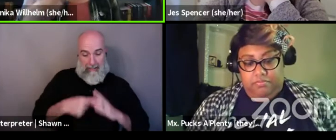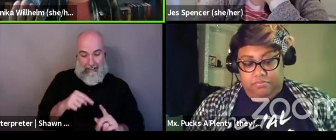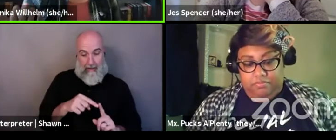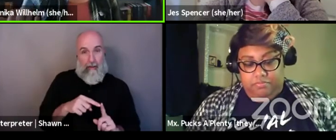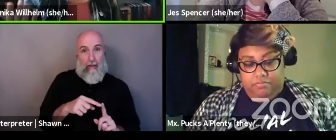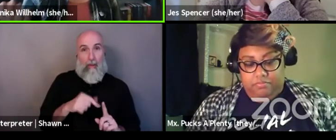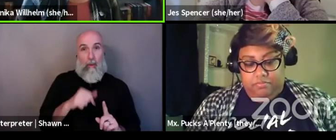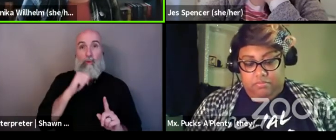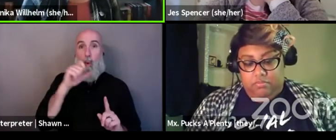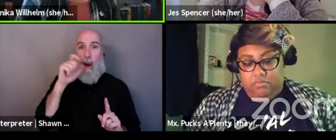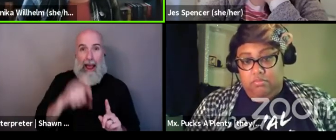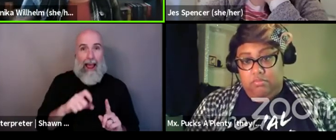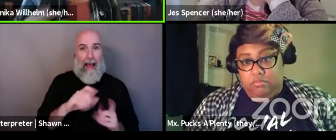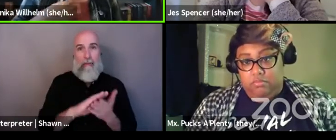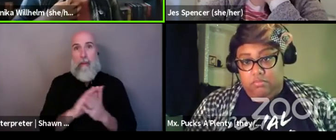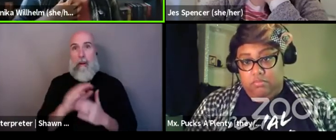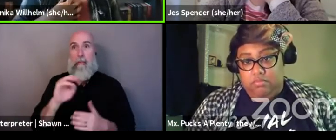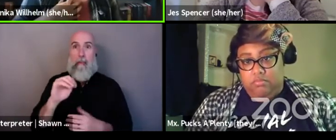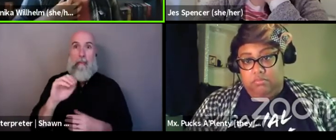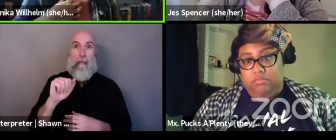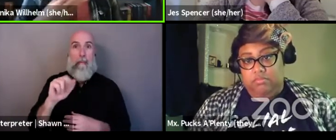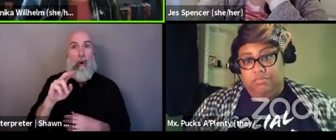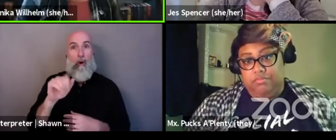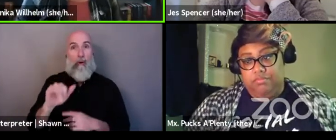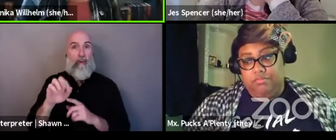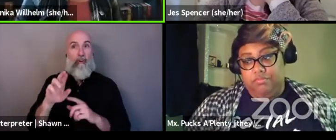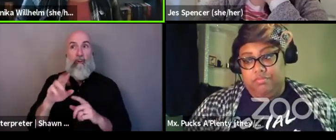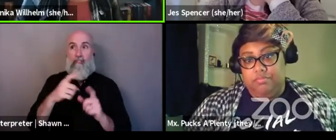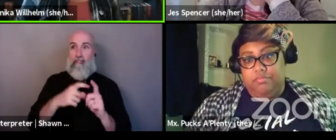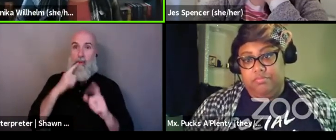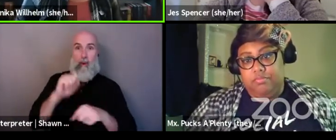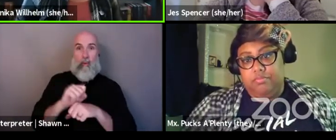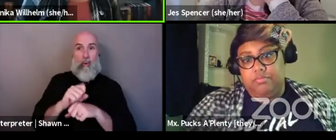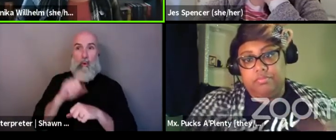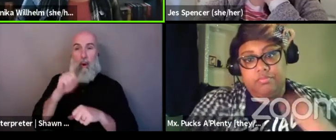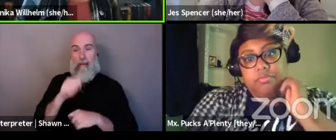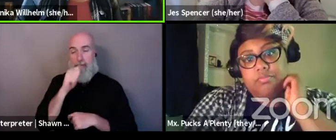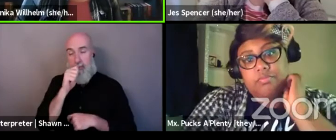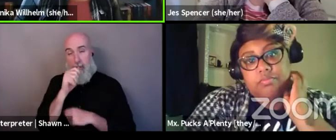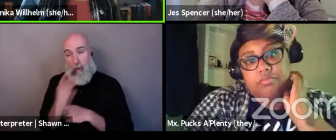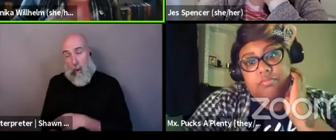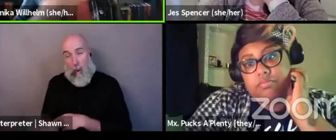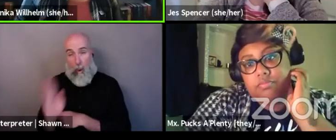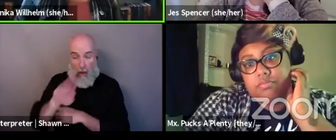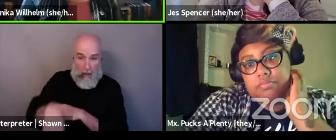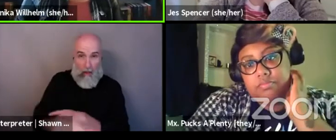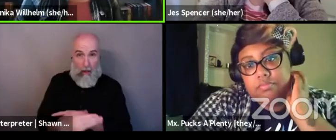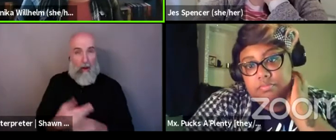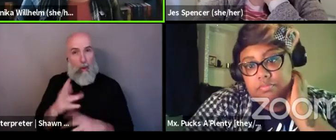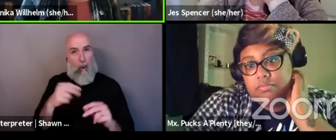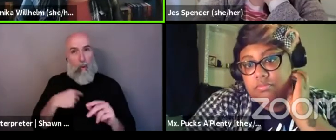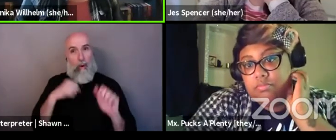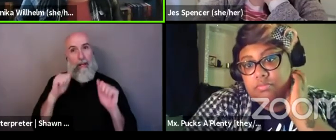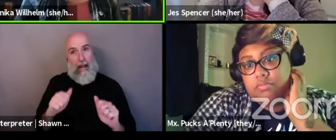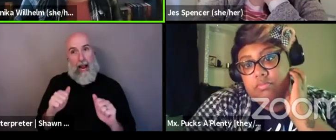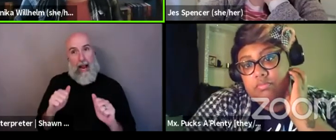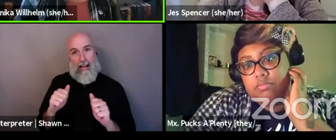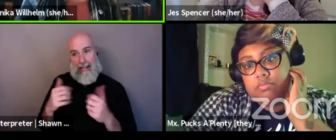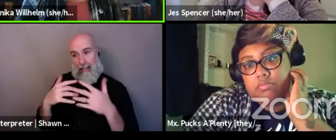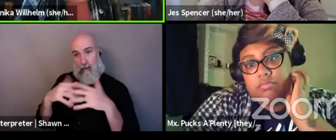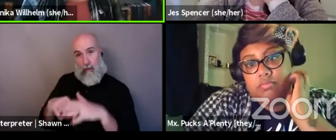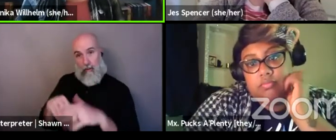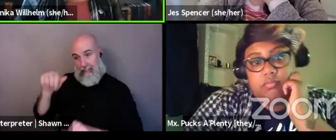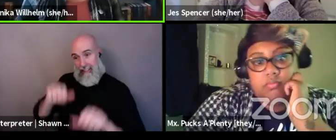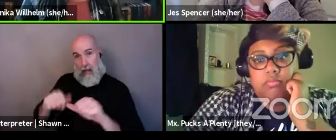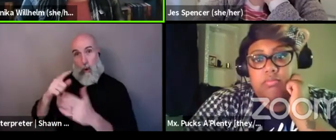to be martyrs for the work that we do. We don't have to suffer at all hours of the day and night. We can actually integrate the science that we know about